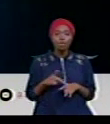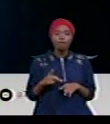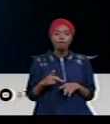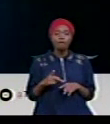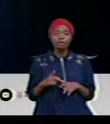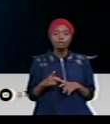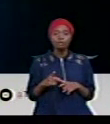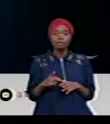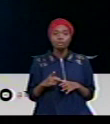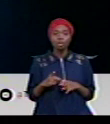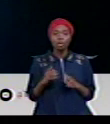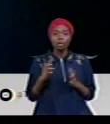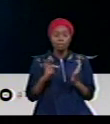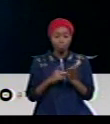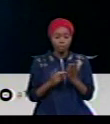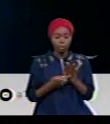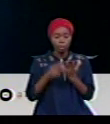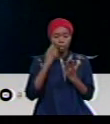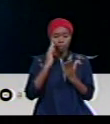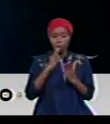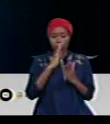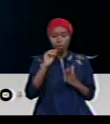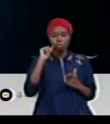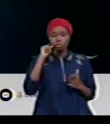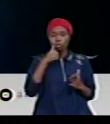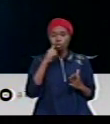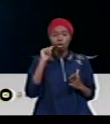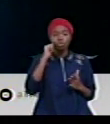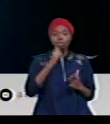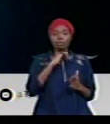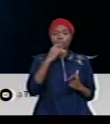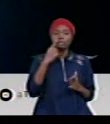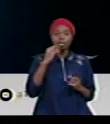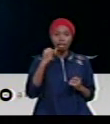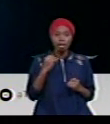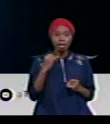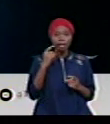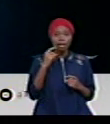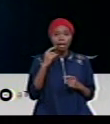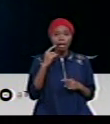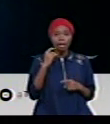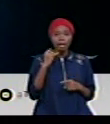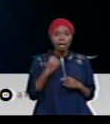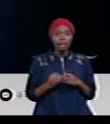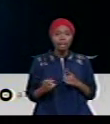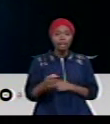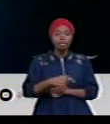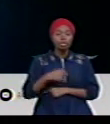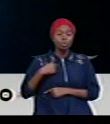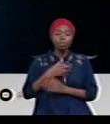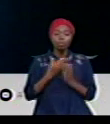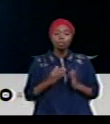hold tomorrow. Tomorrow will be the last day. So we want all our workers